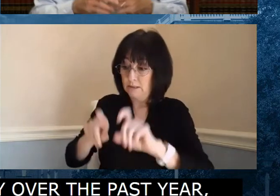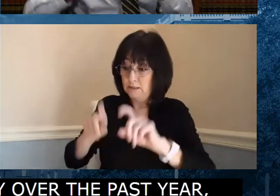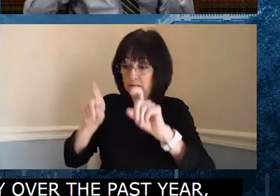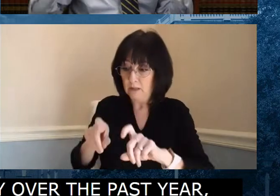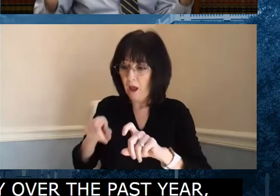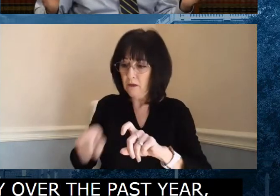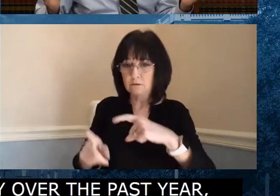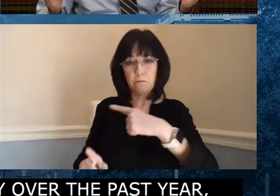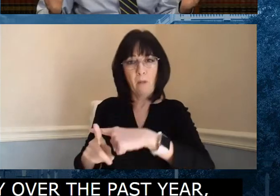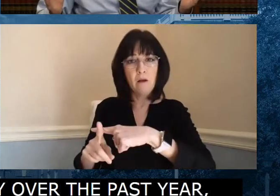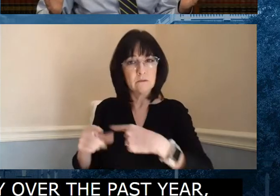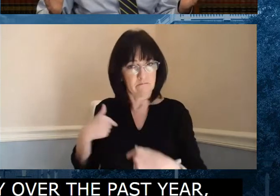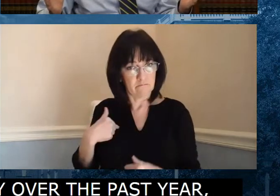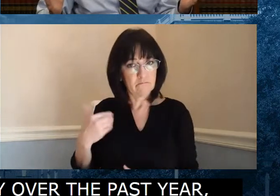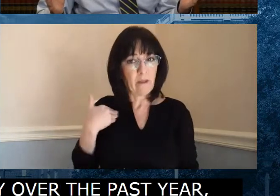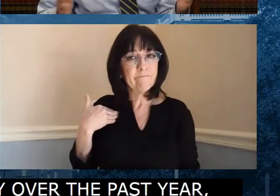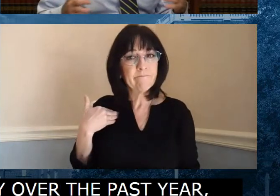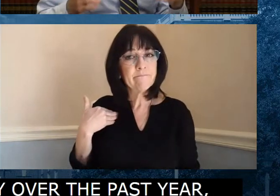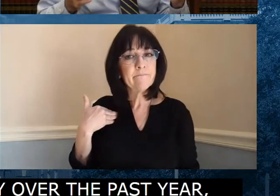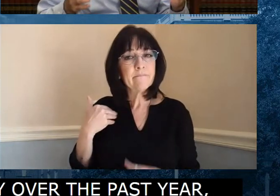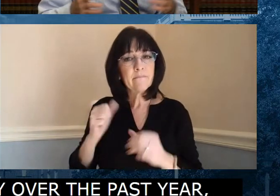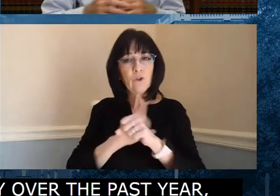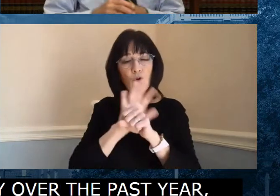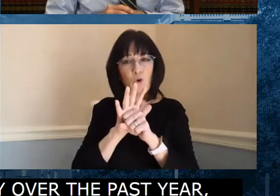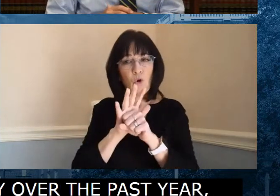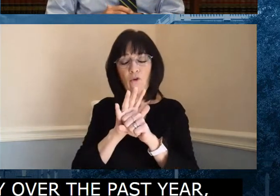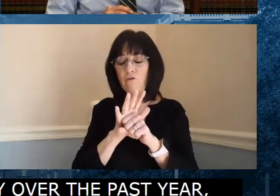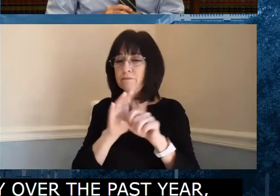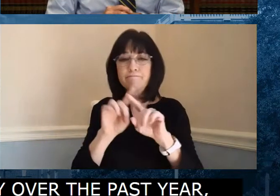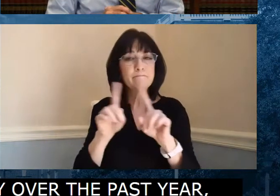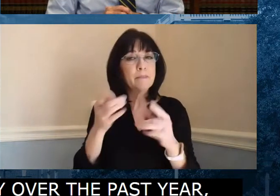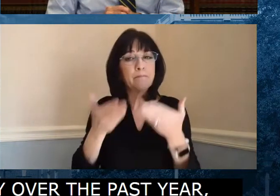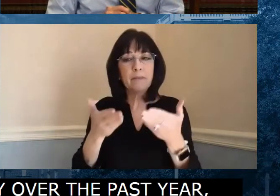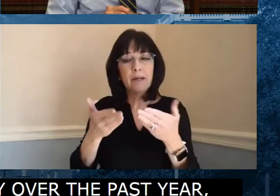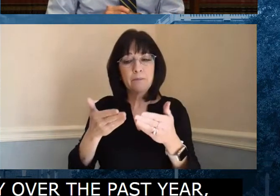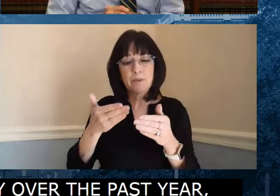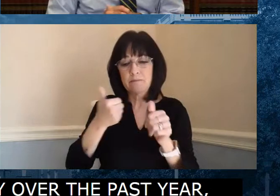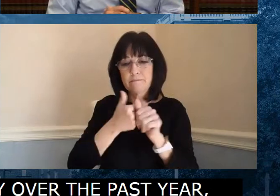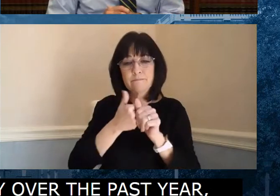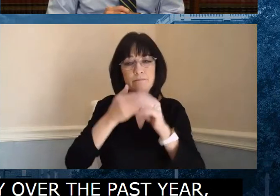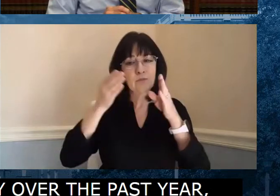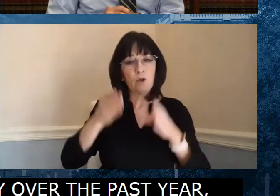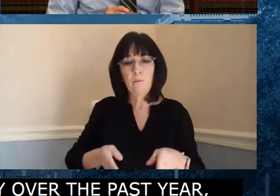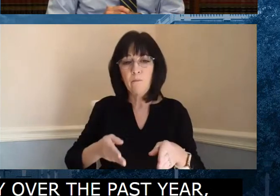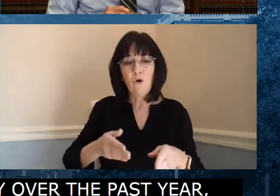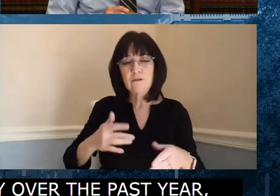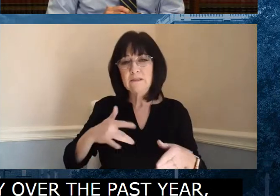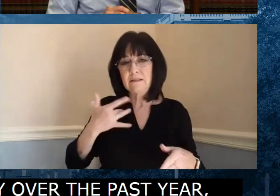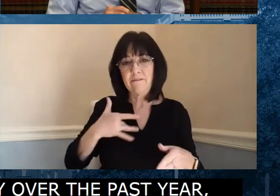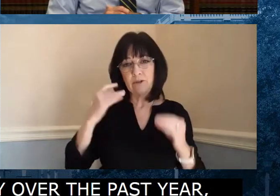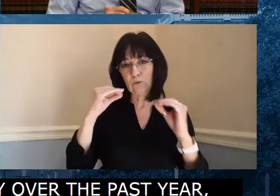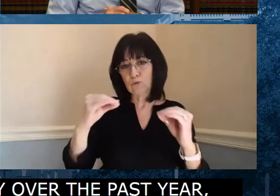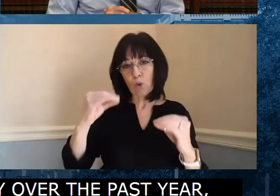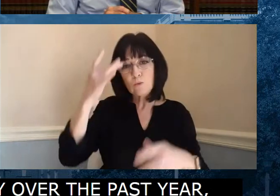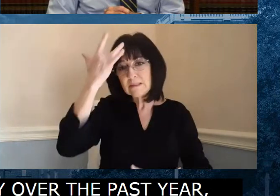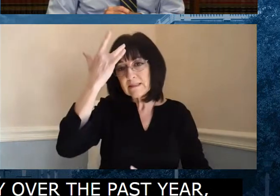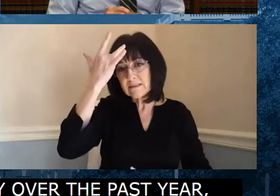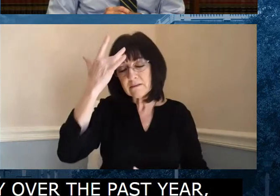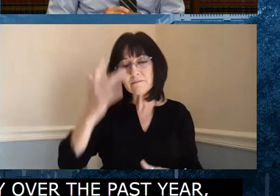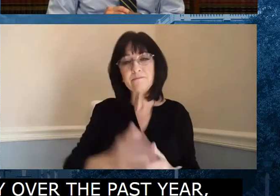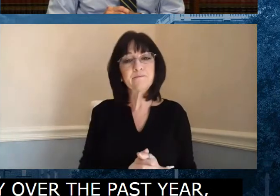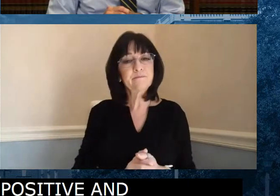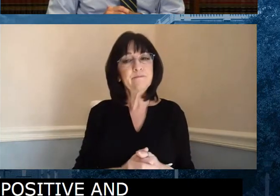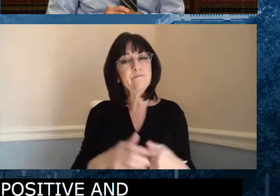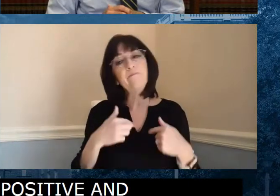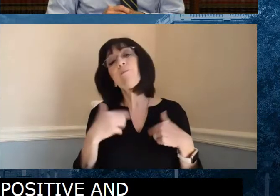you, and you don't have any flu-like symptoms, which is normally the case. So be careful, be safe. Let's lean